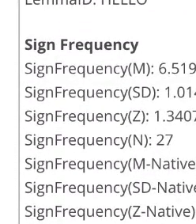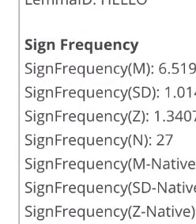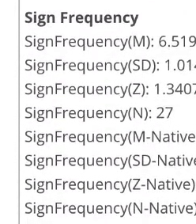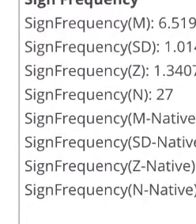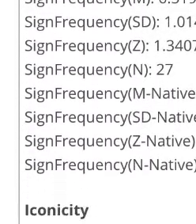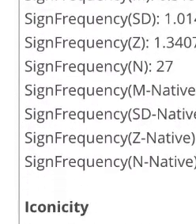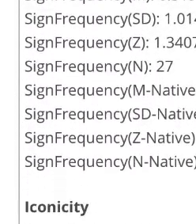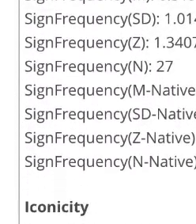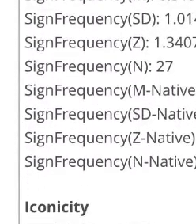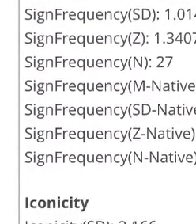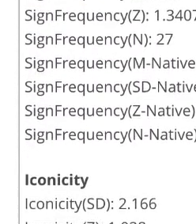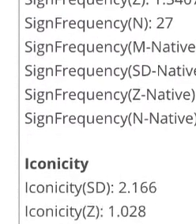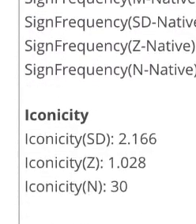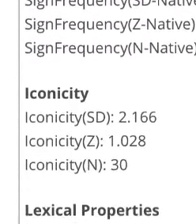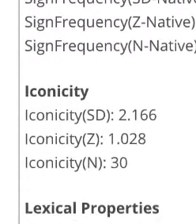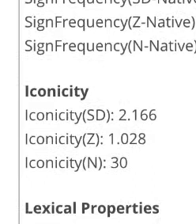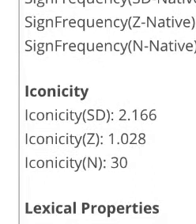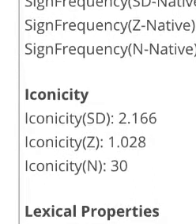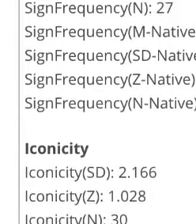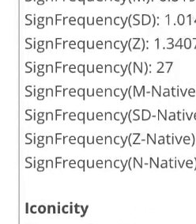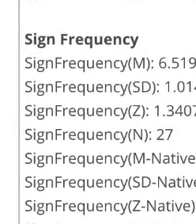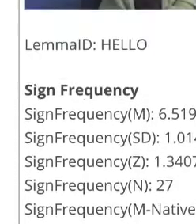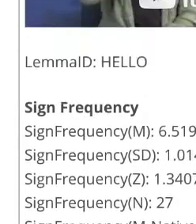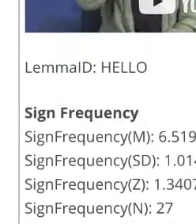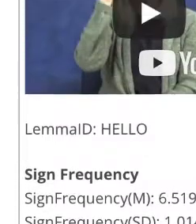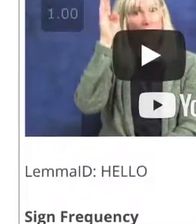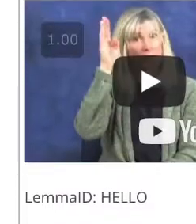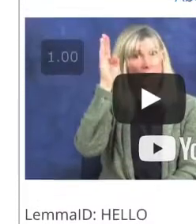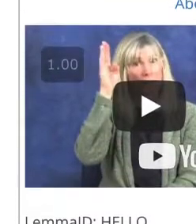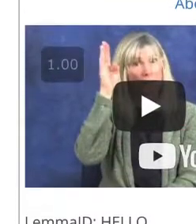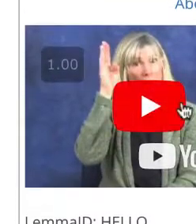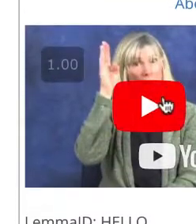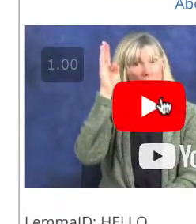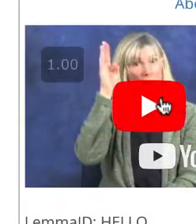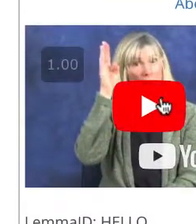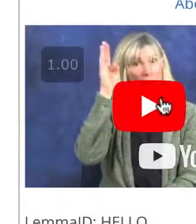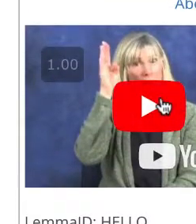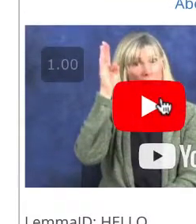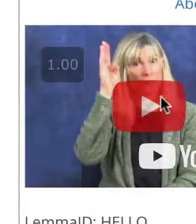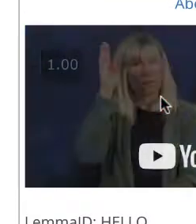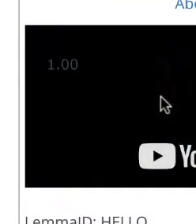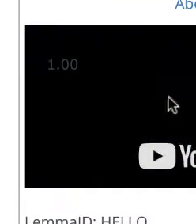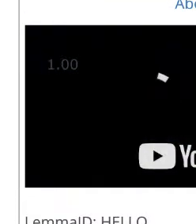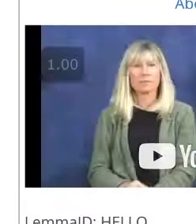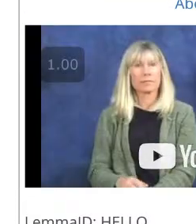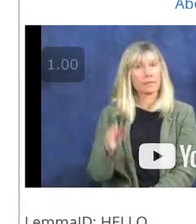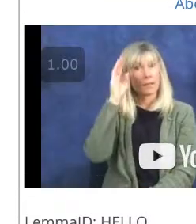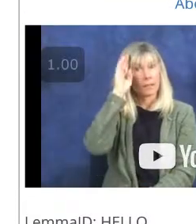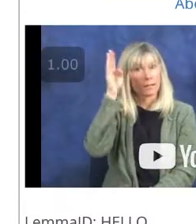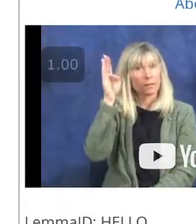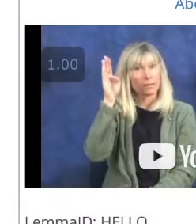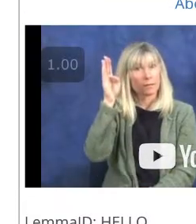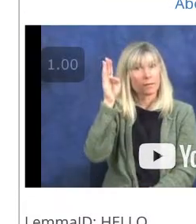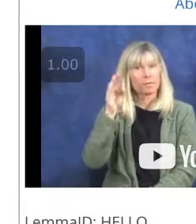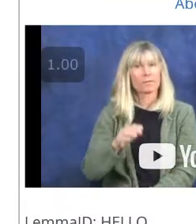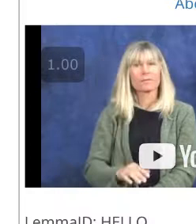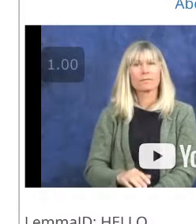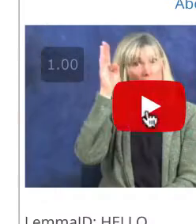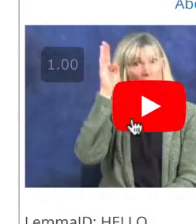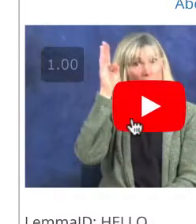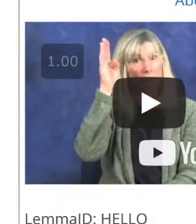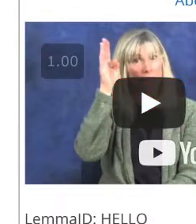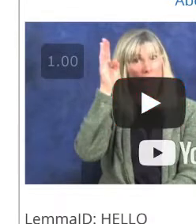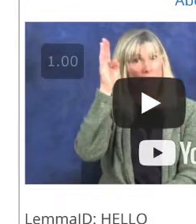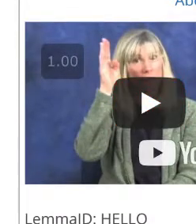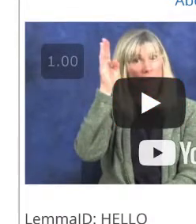data about the sign we've clicked on. We can furthermore watch this video, which shows you what the sign looks